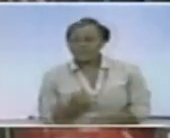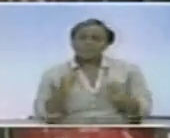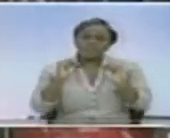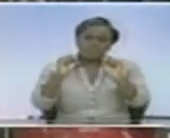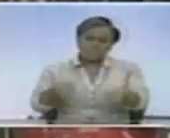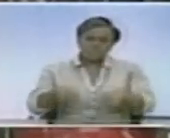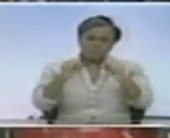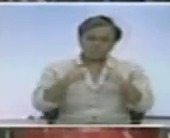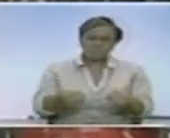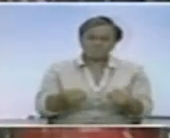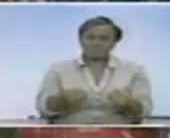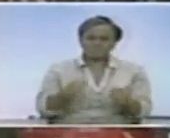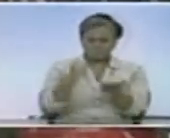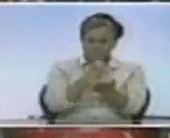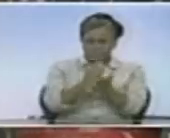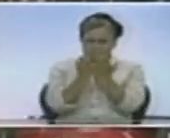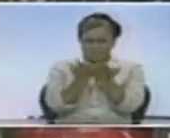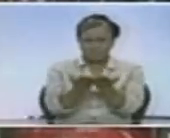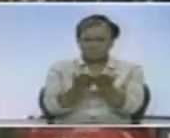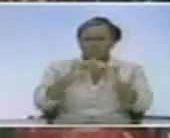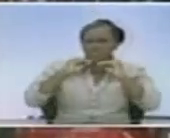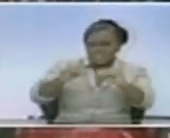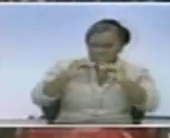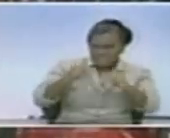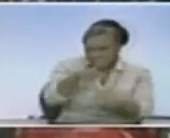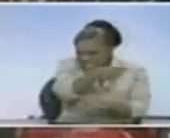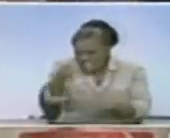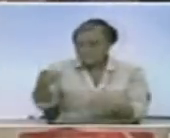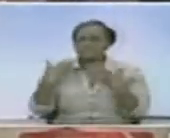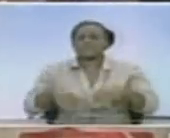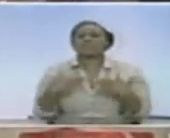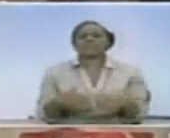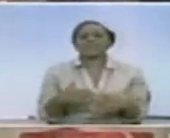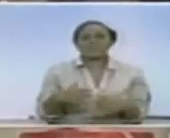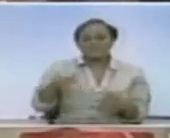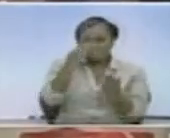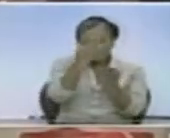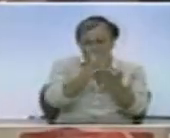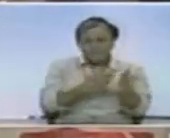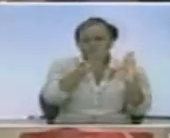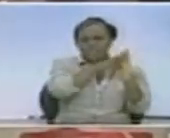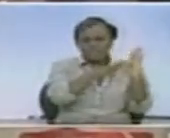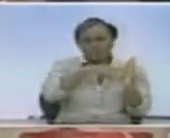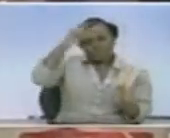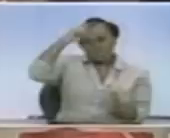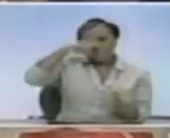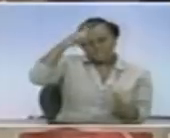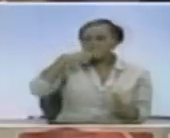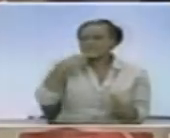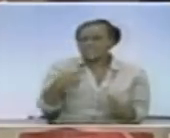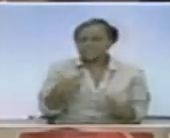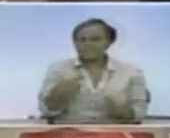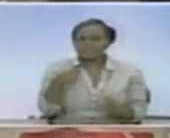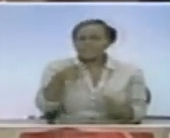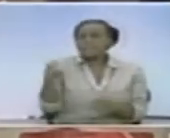I wish we didn't buy newspapers and just to teach them a lesson. In fact, in this book, in Wisdom of the Elder, you say the media